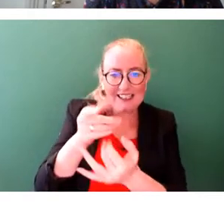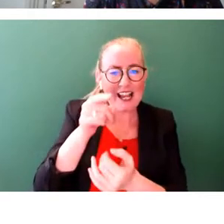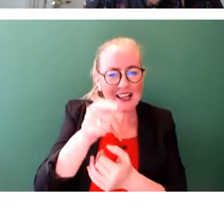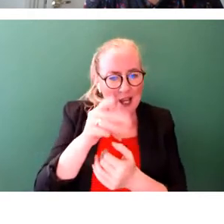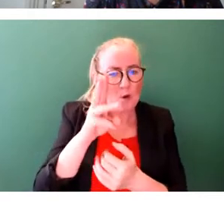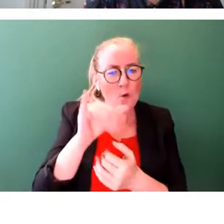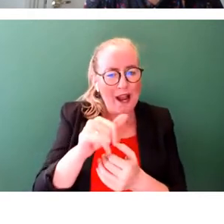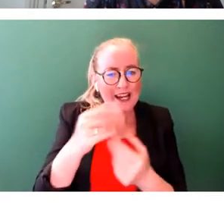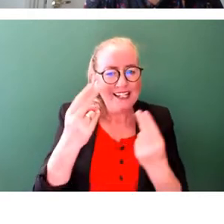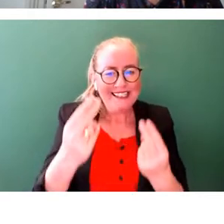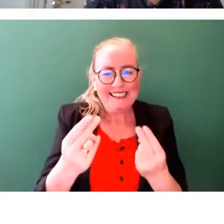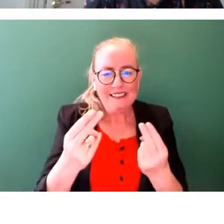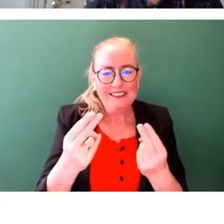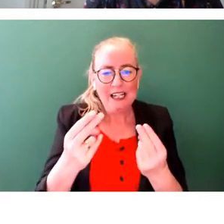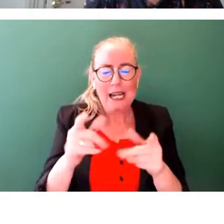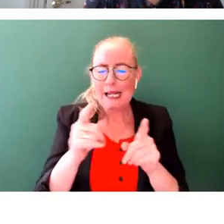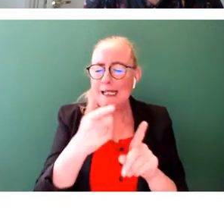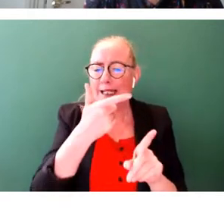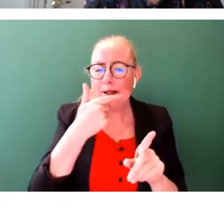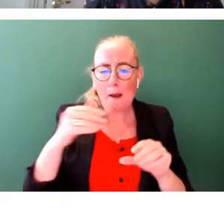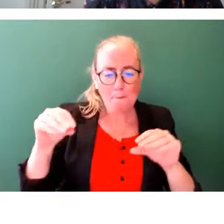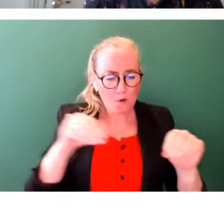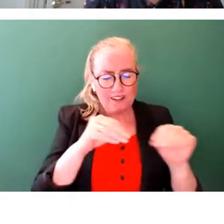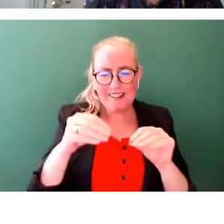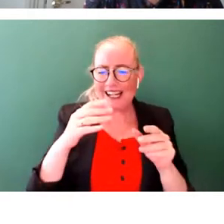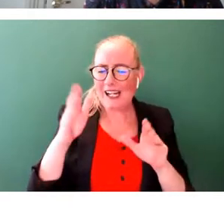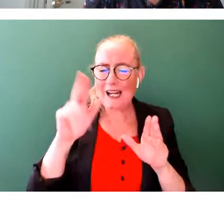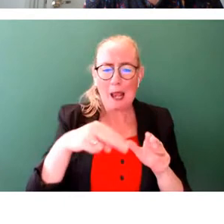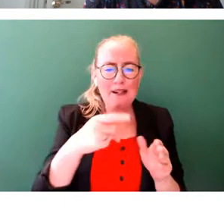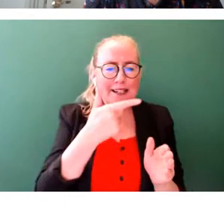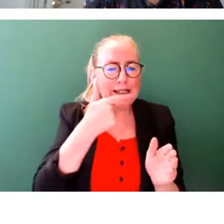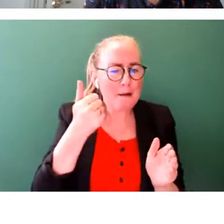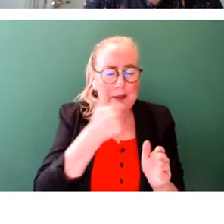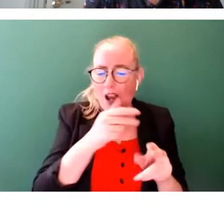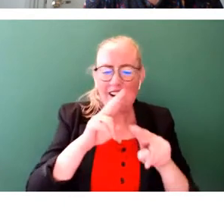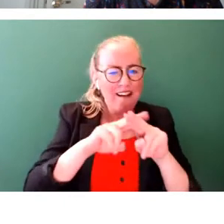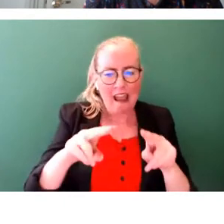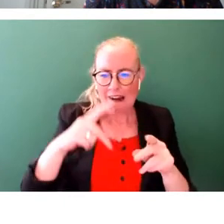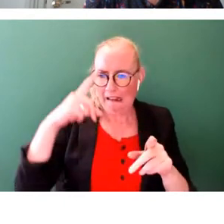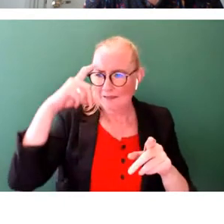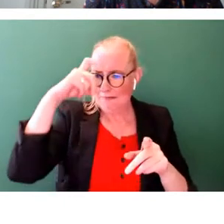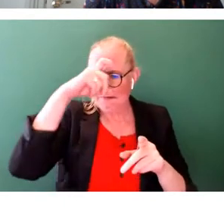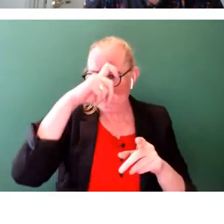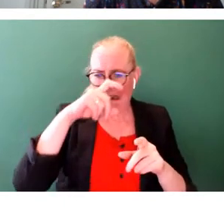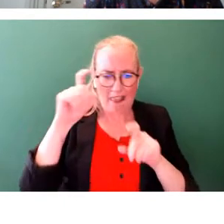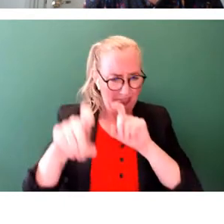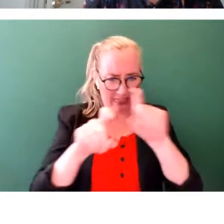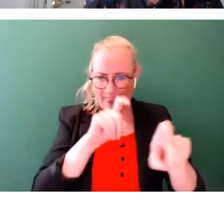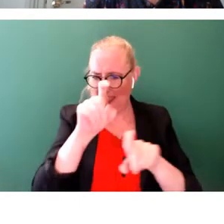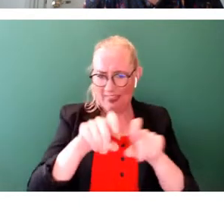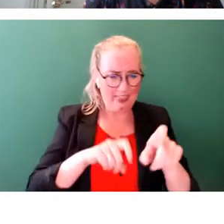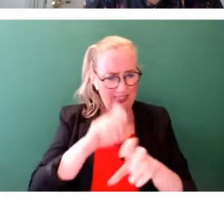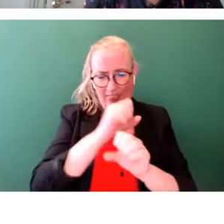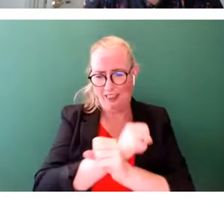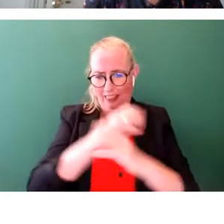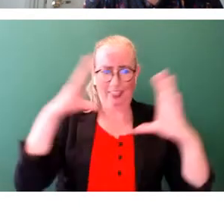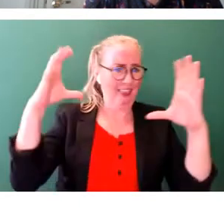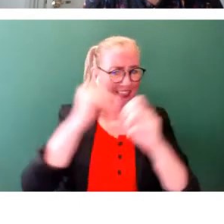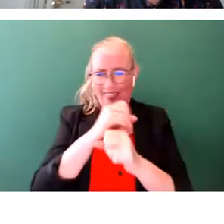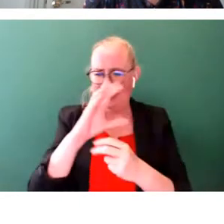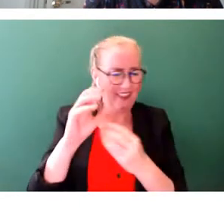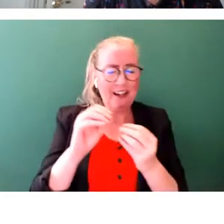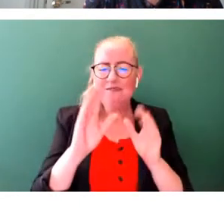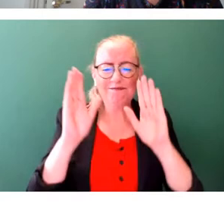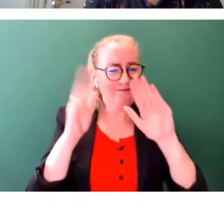need are very simple, intuitive. You don't need to do lots of complicated things like zooming in and out and this and that and the other. And